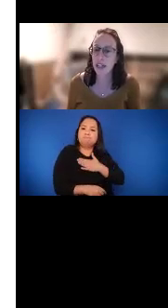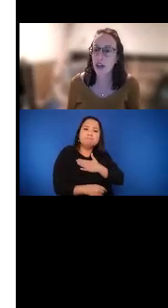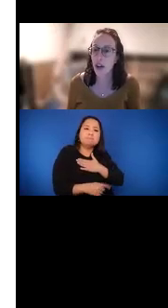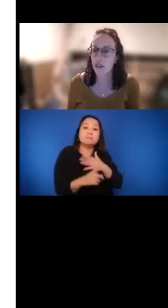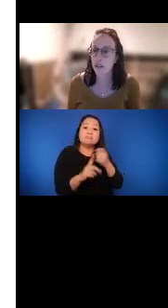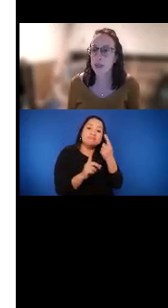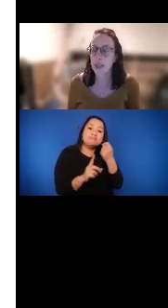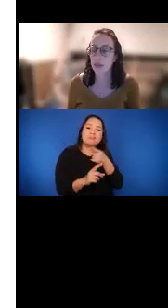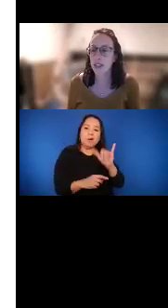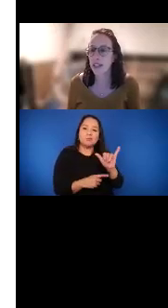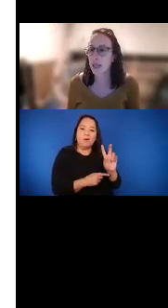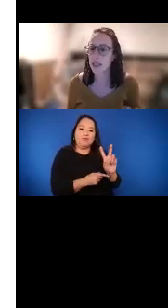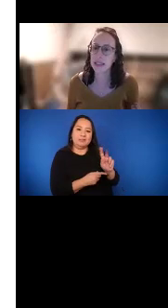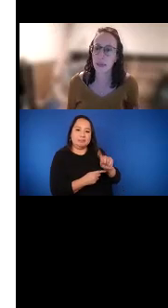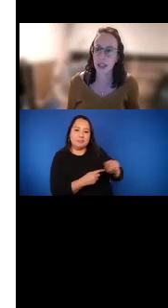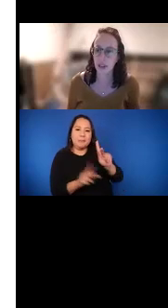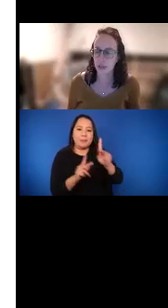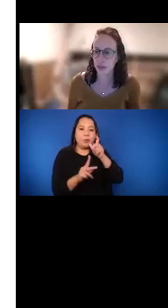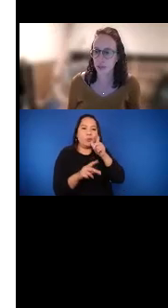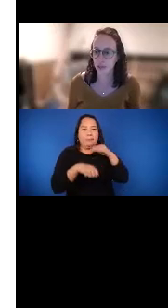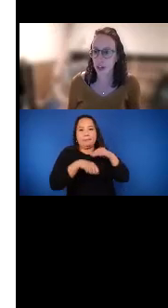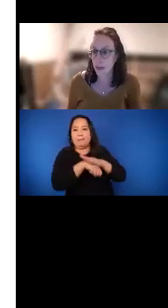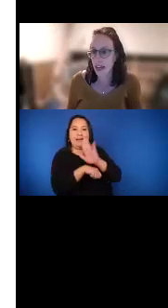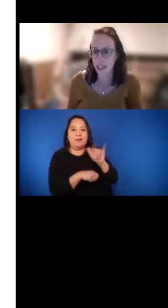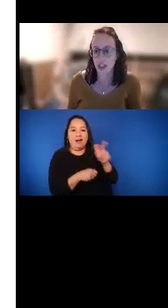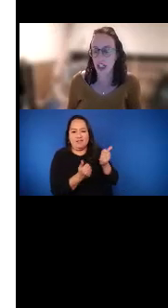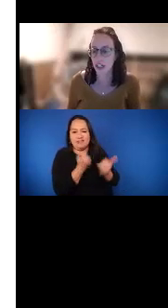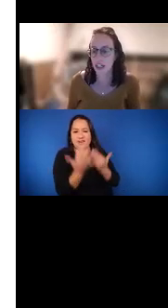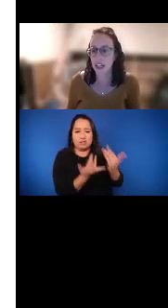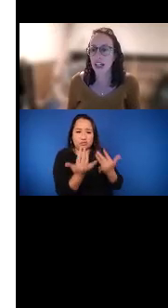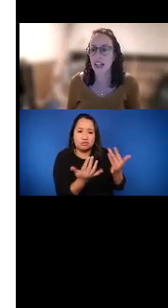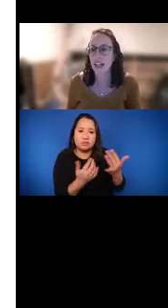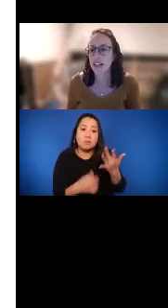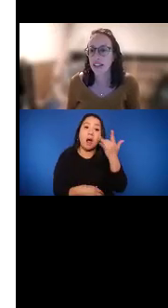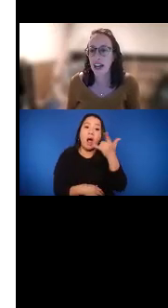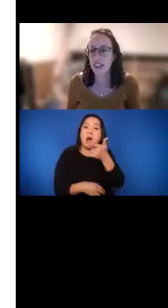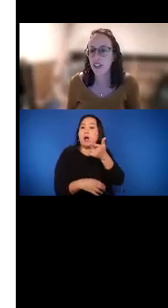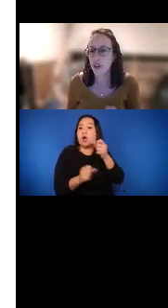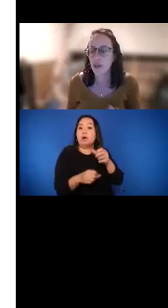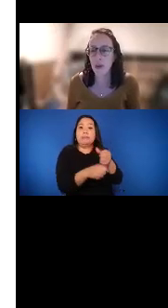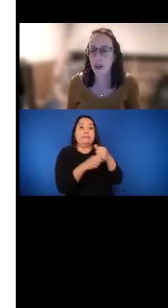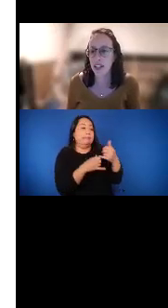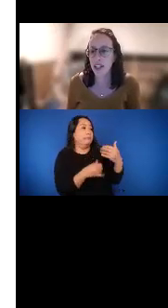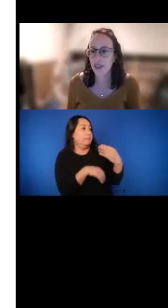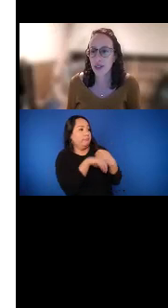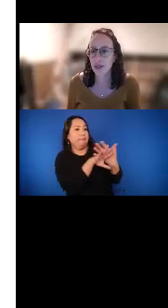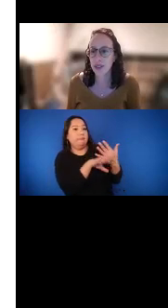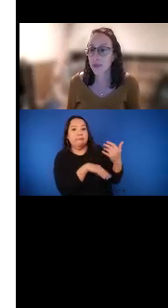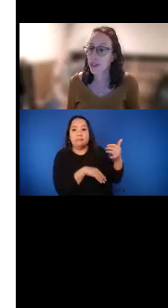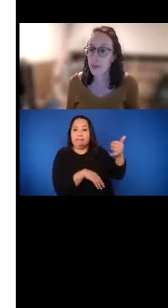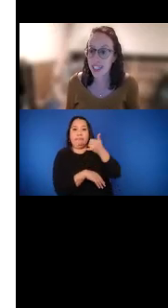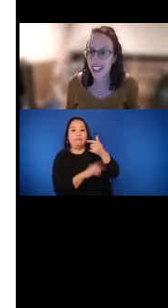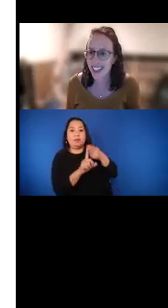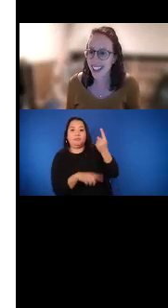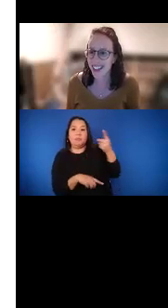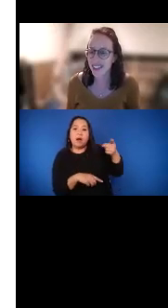could get a call from someone claiming to be from X charity that, they want to give you some